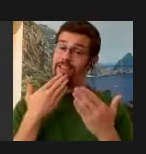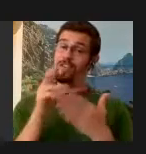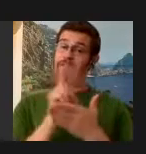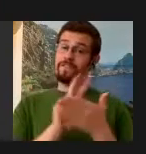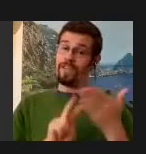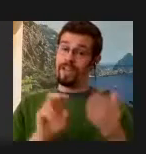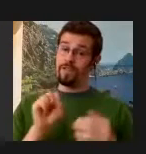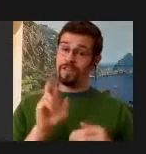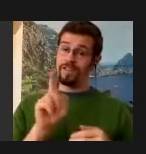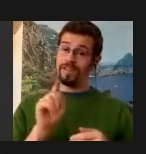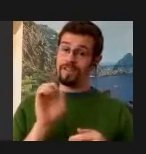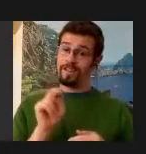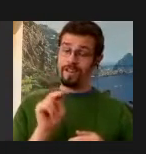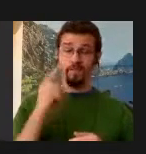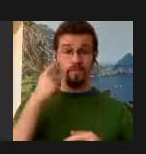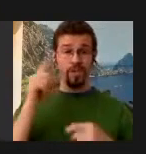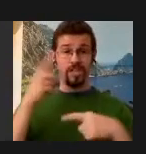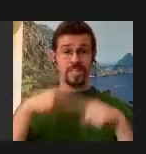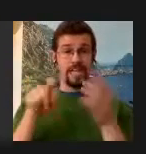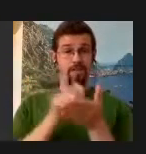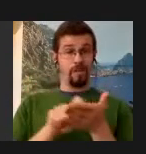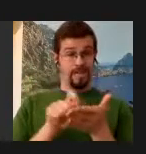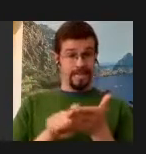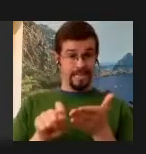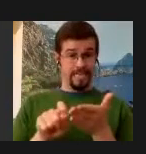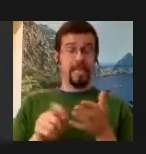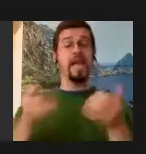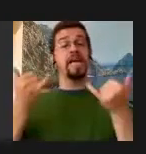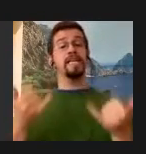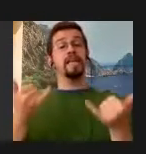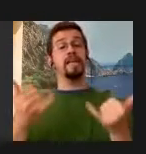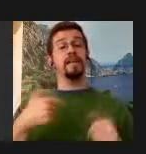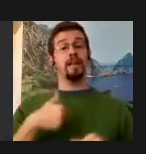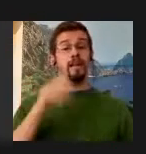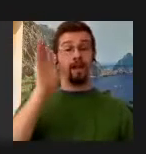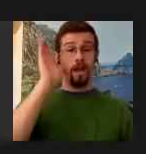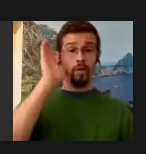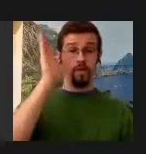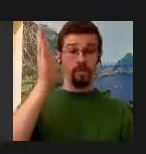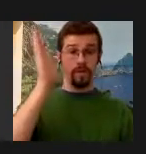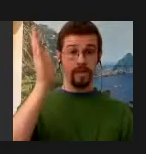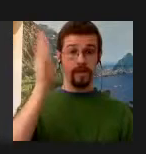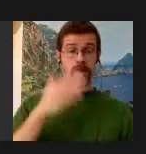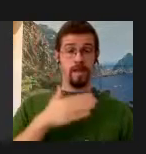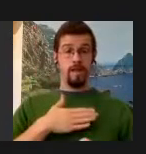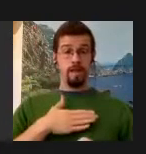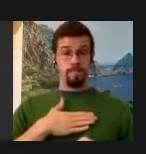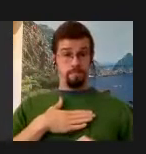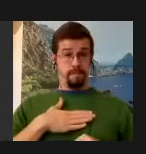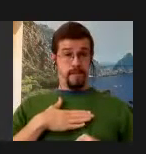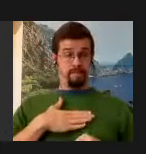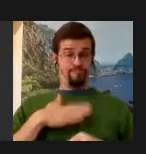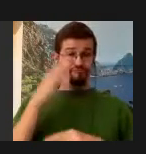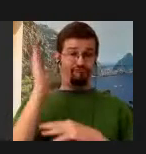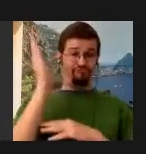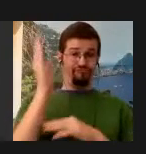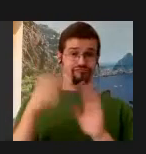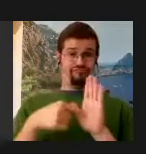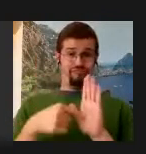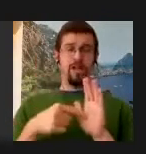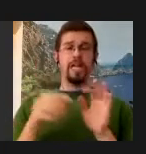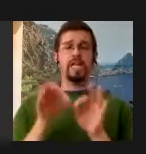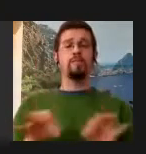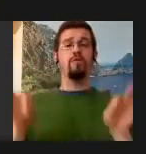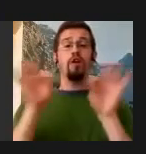sign writing, and today I will be presenting my presentation, which is about the importance of